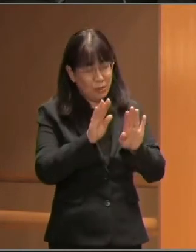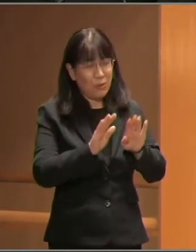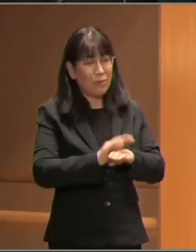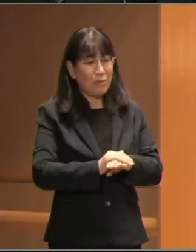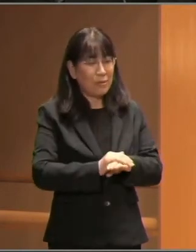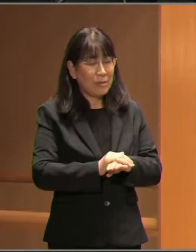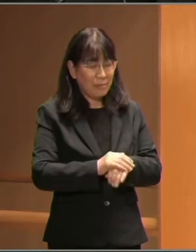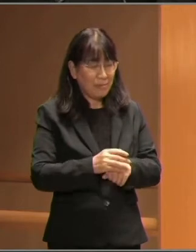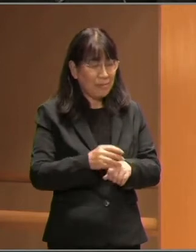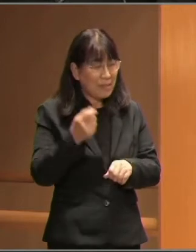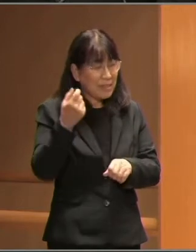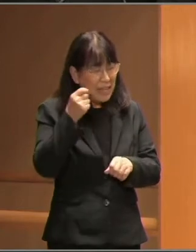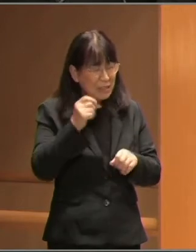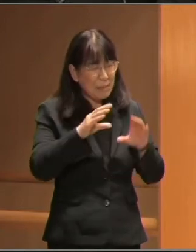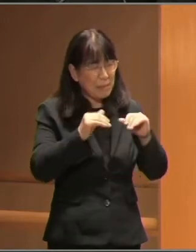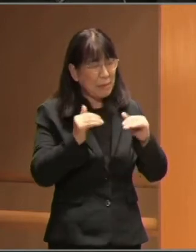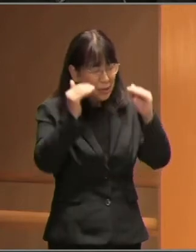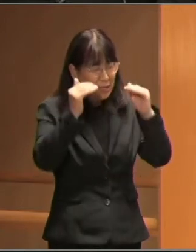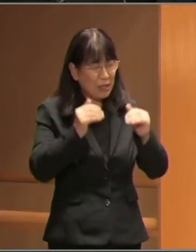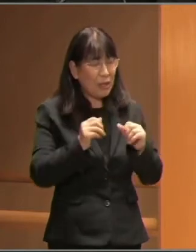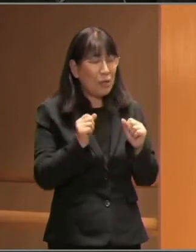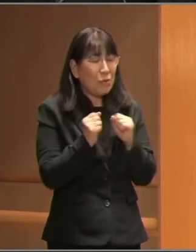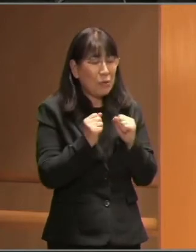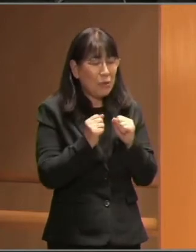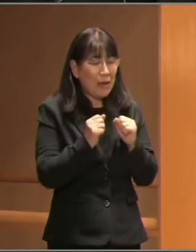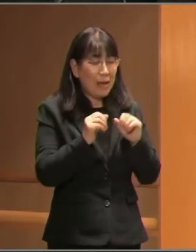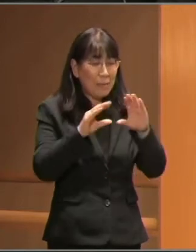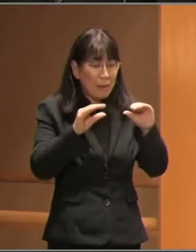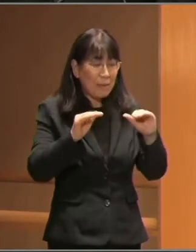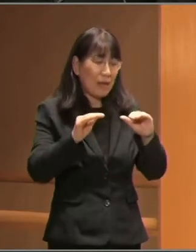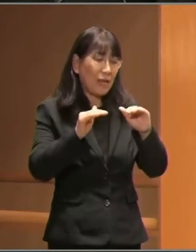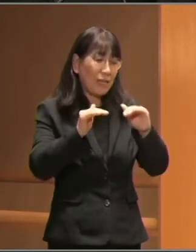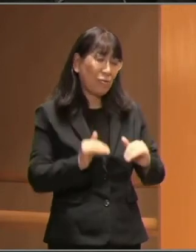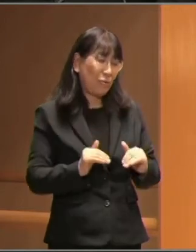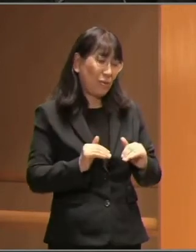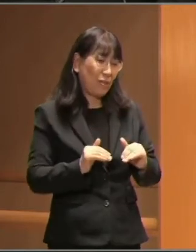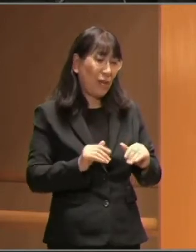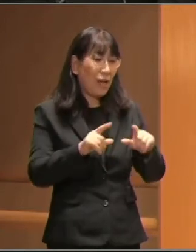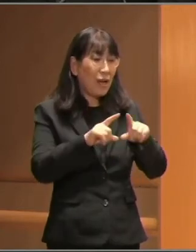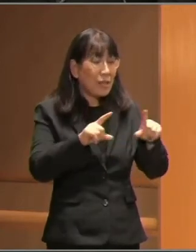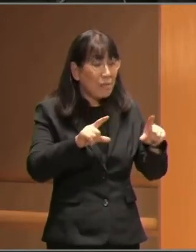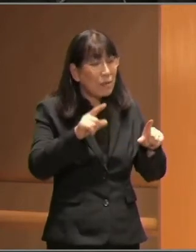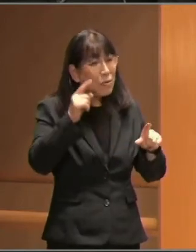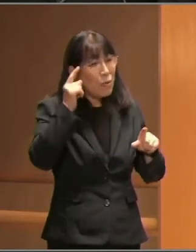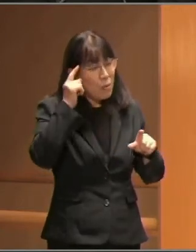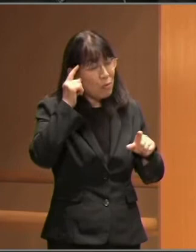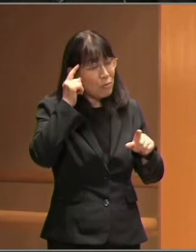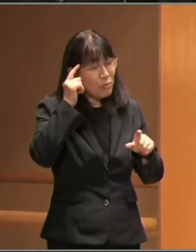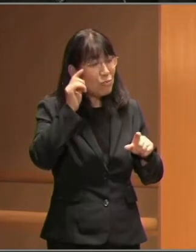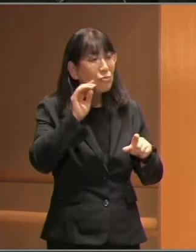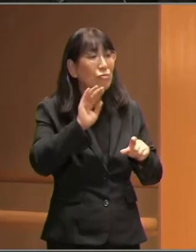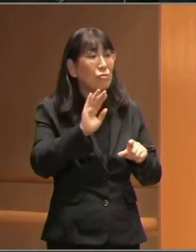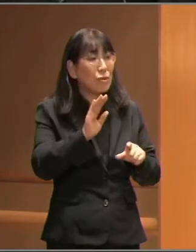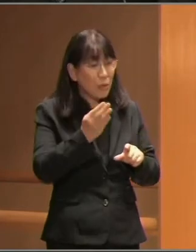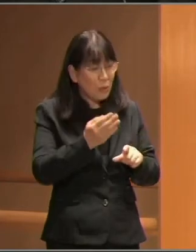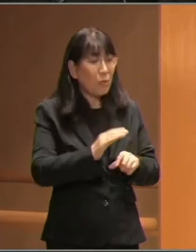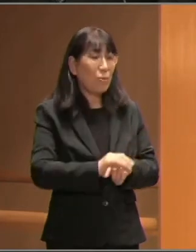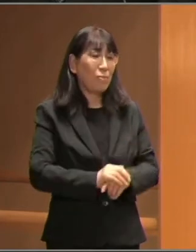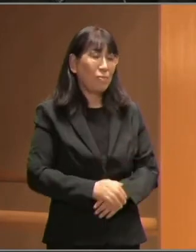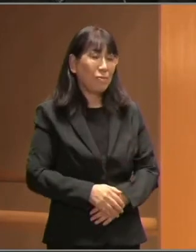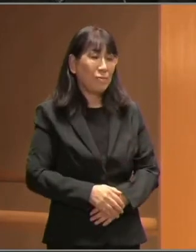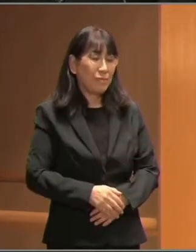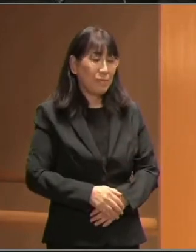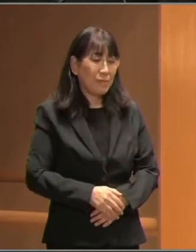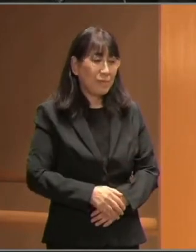daily life, in summer the humidity is high, and in winter humidity is low. That is very common for